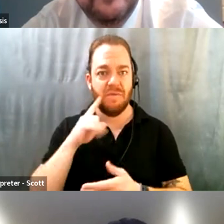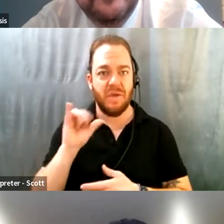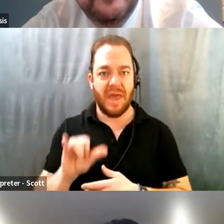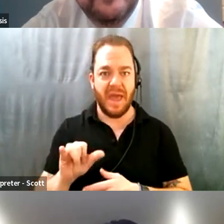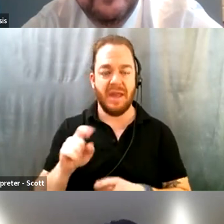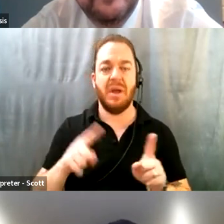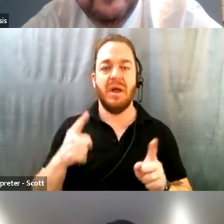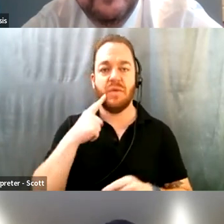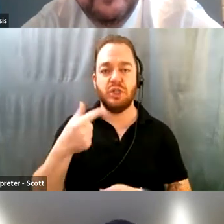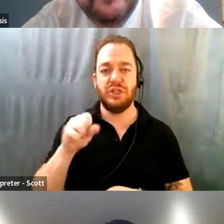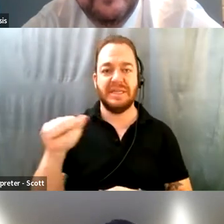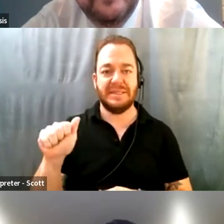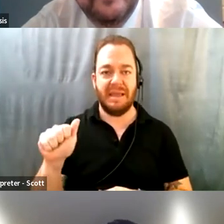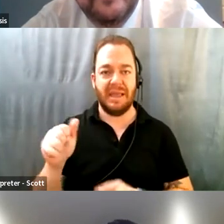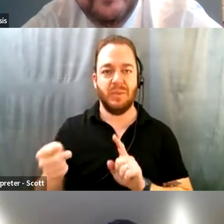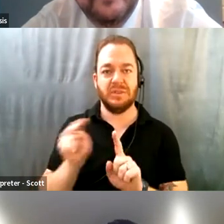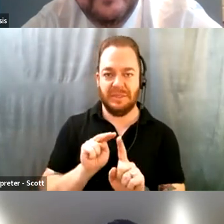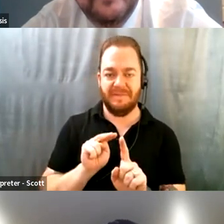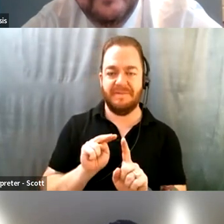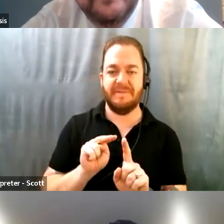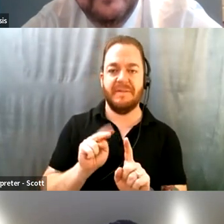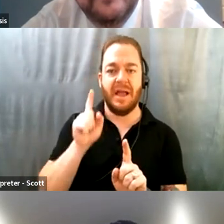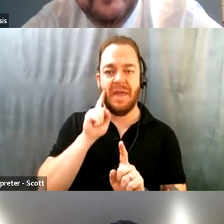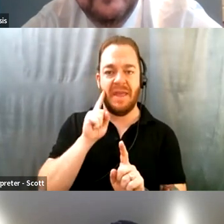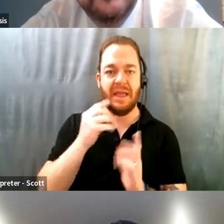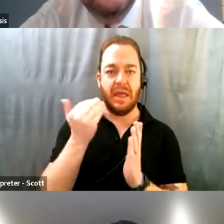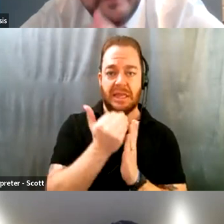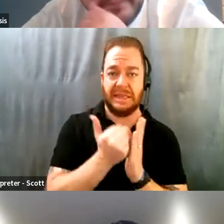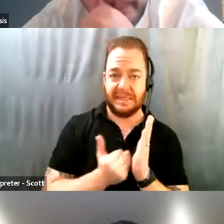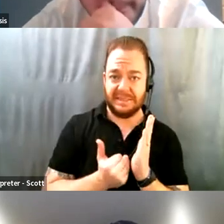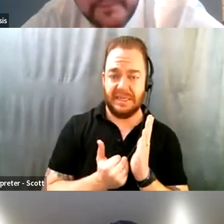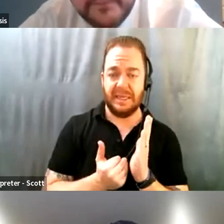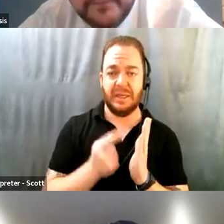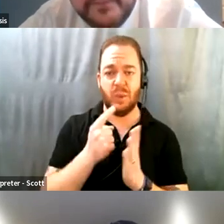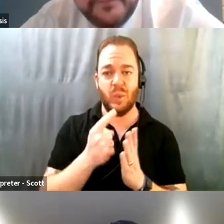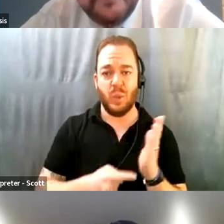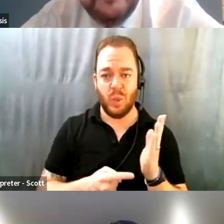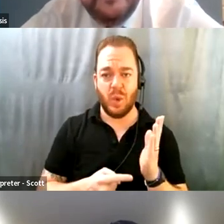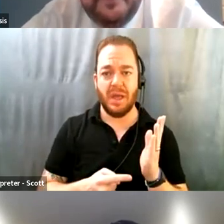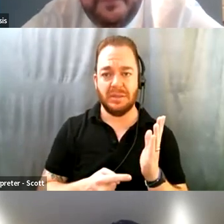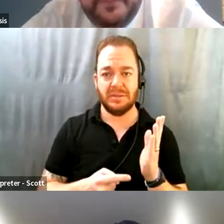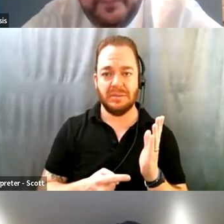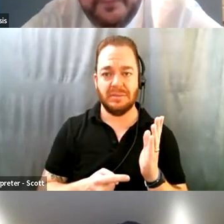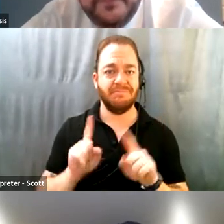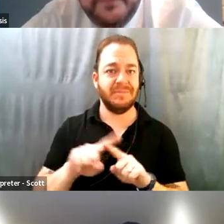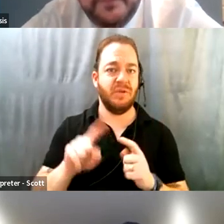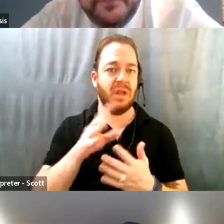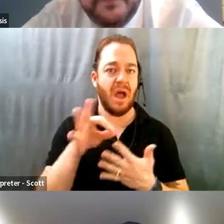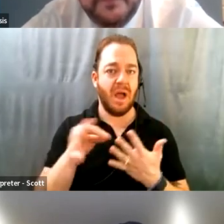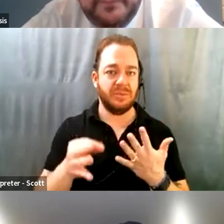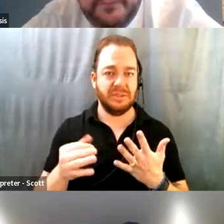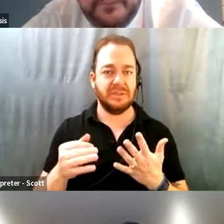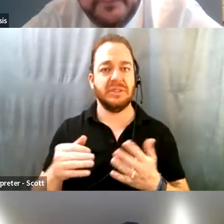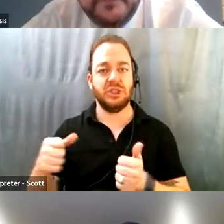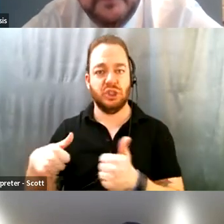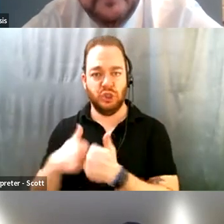GSA standpoint, I think just listing out what the breadth of options are here and kind of